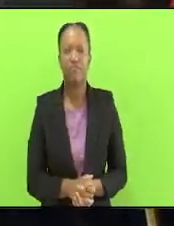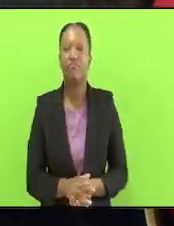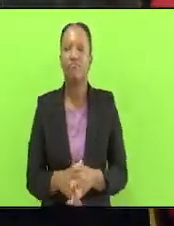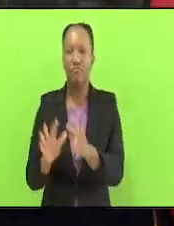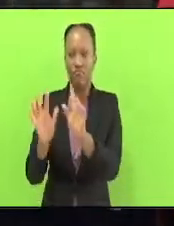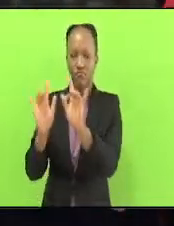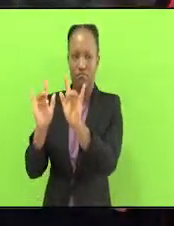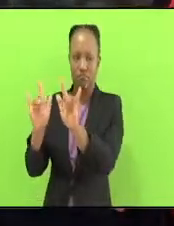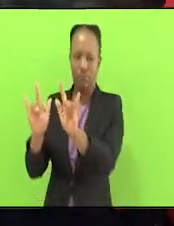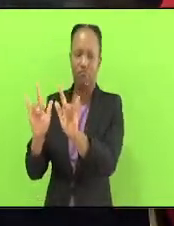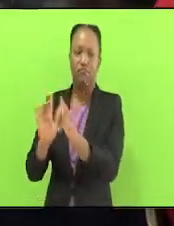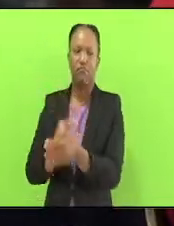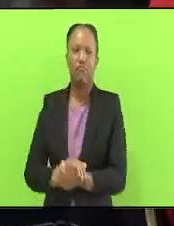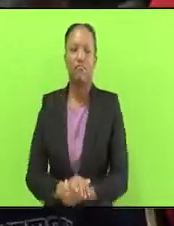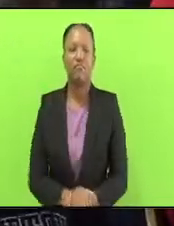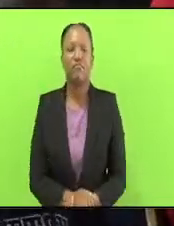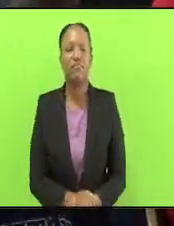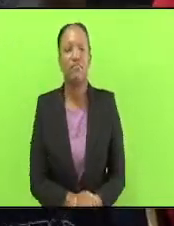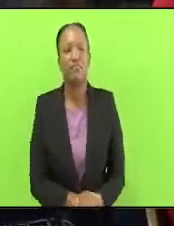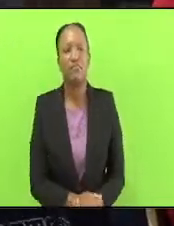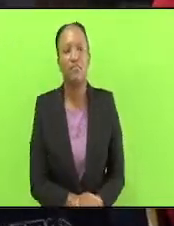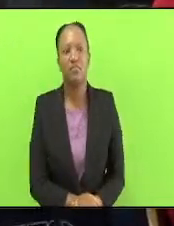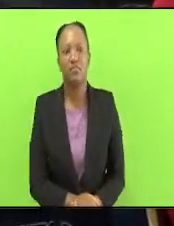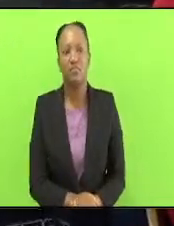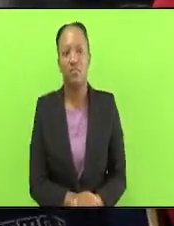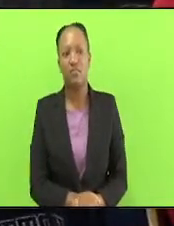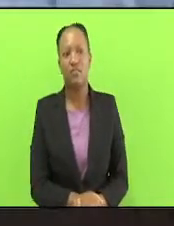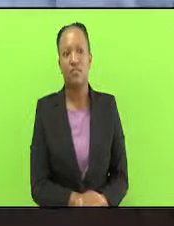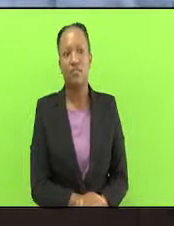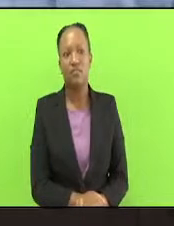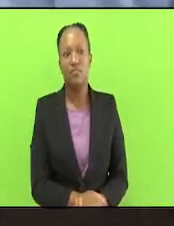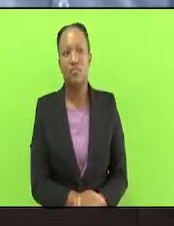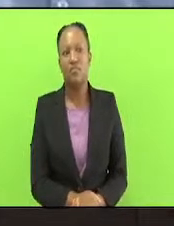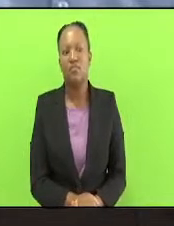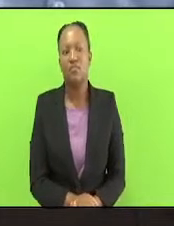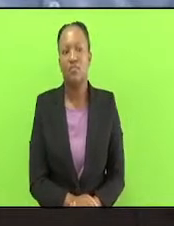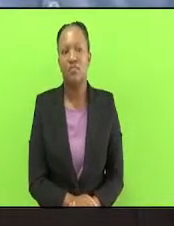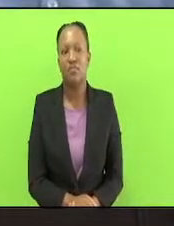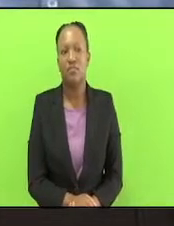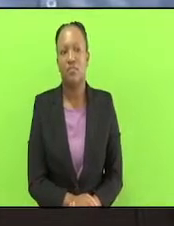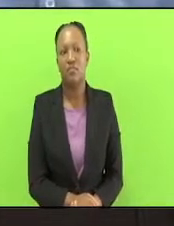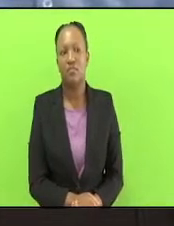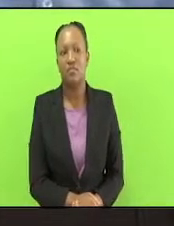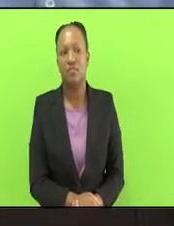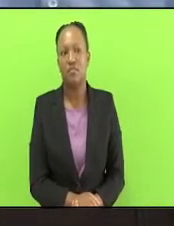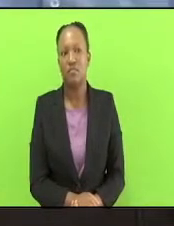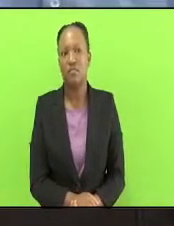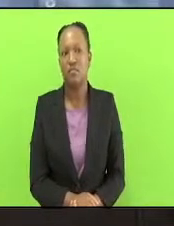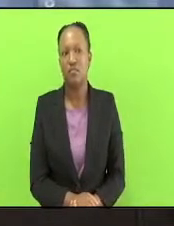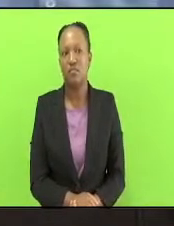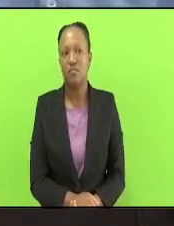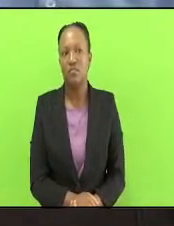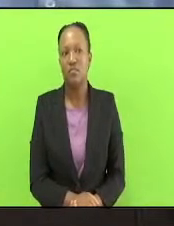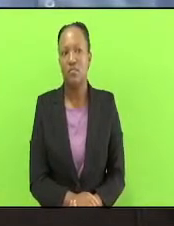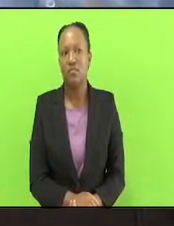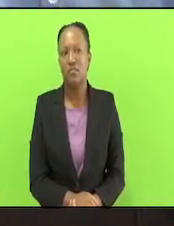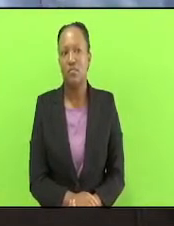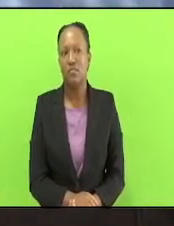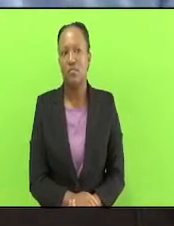rata. Greetings to the public and greetings to the committee. I am here to represent the